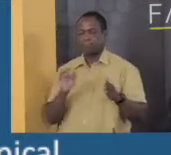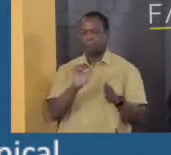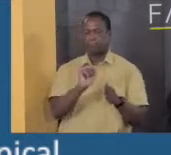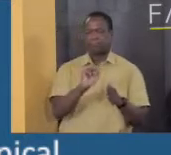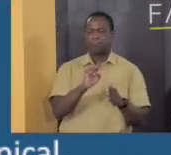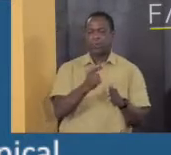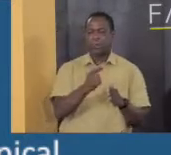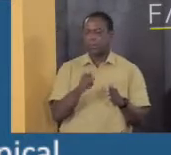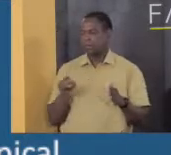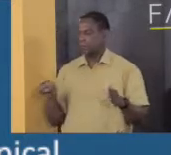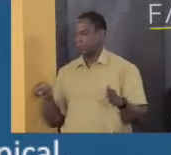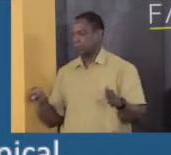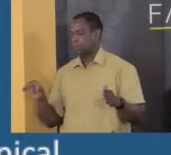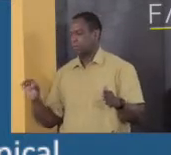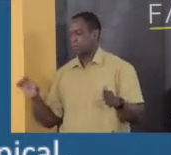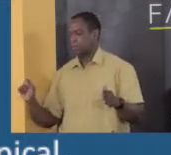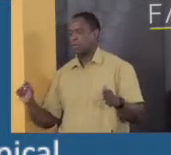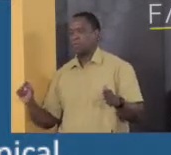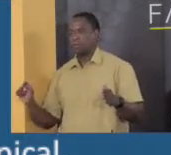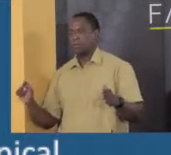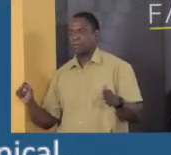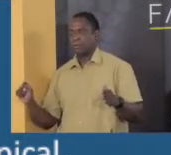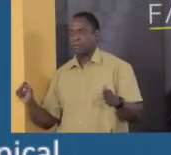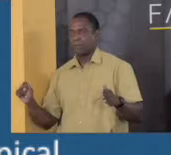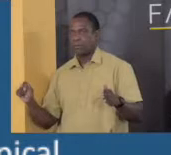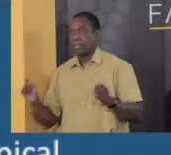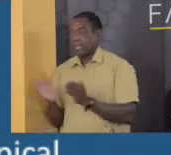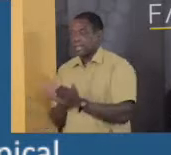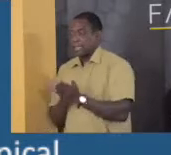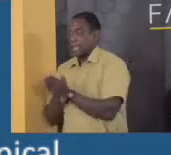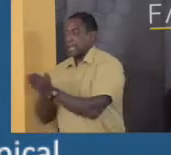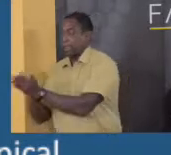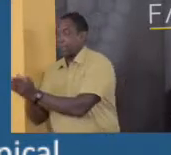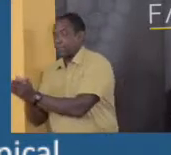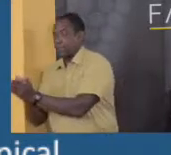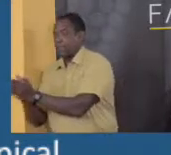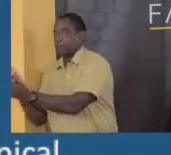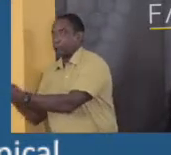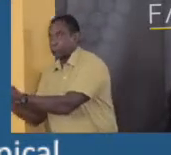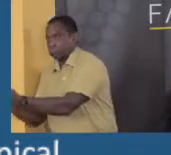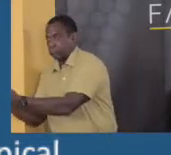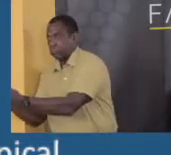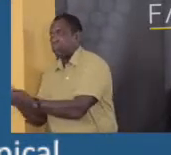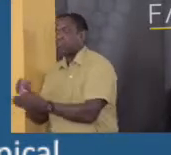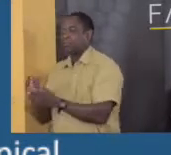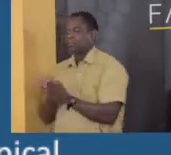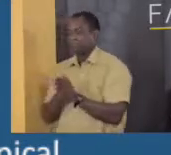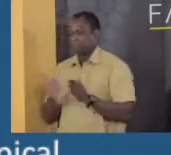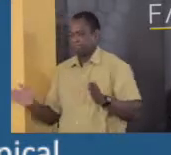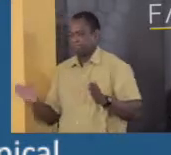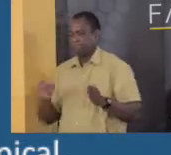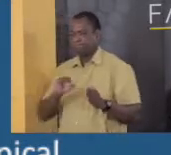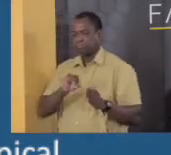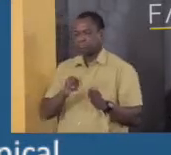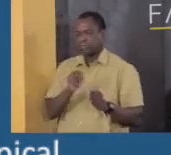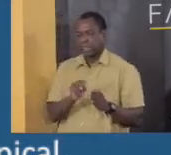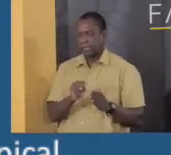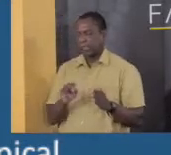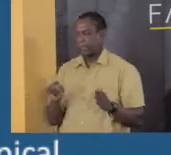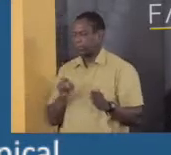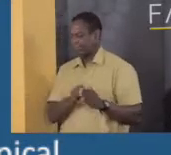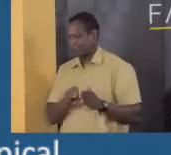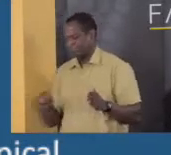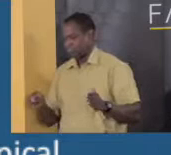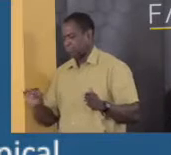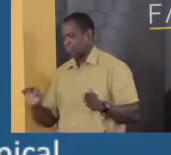between August to October. Delivery is between January and March. And you know, Fashion Week in